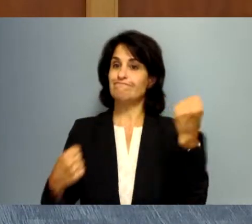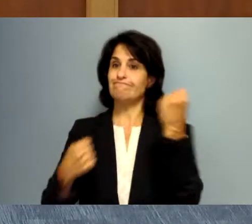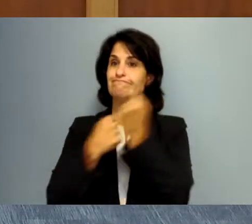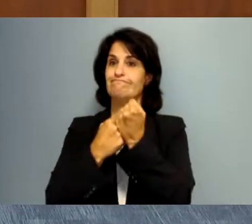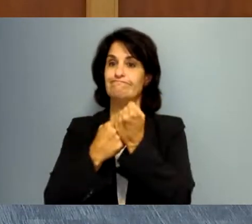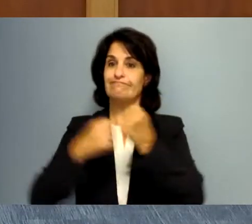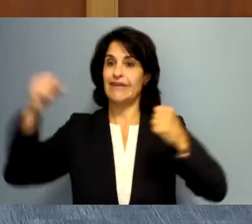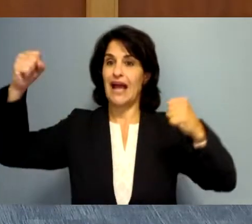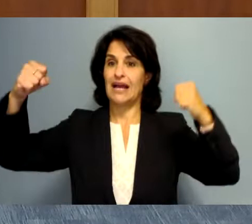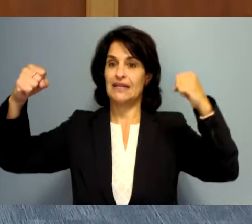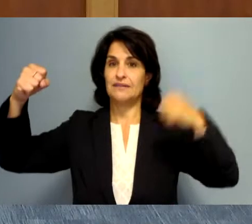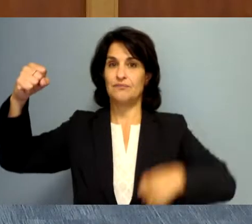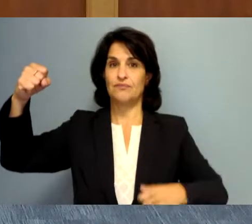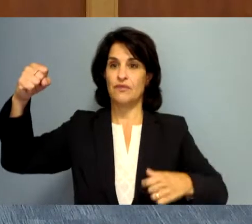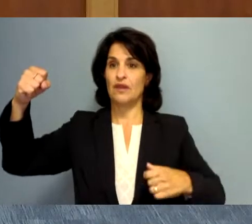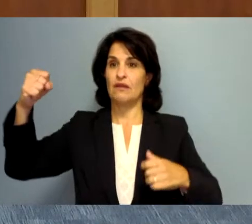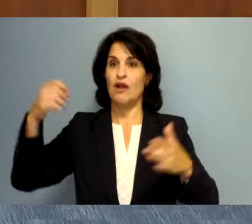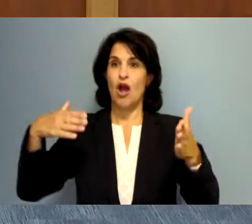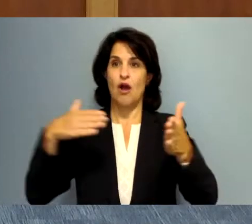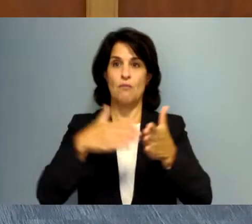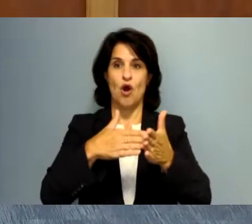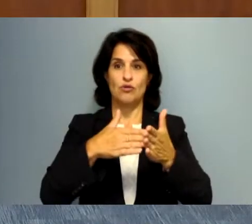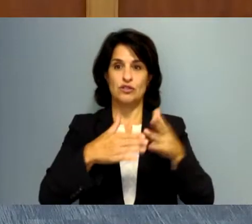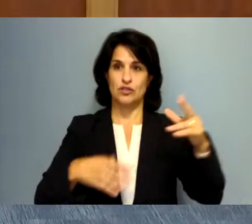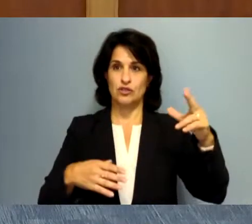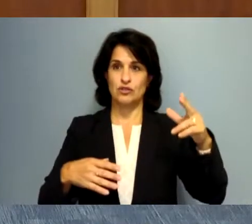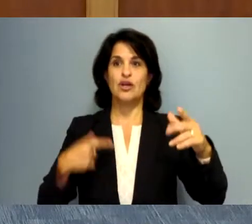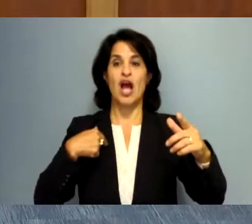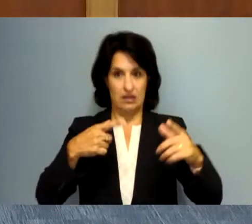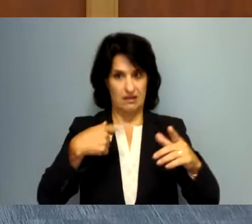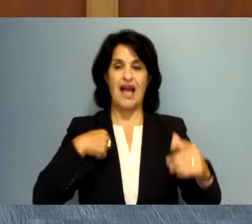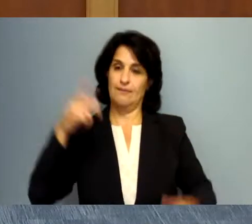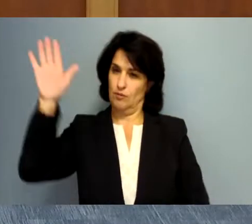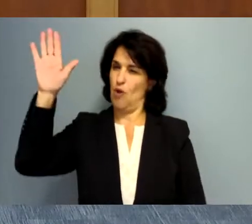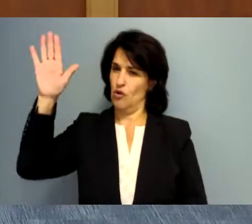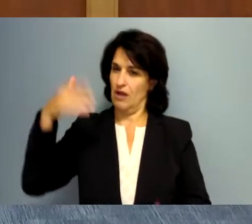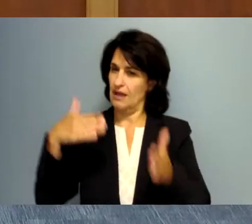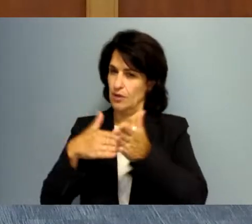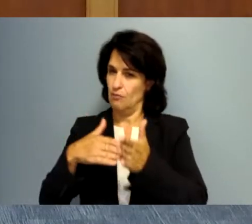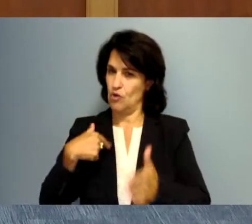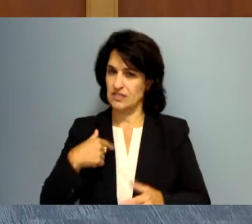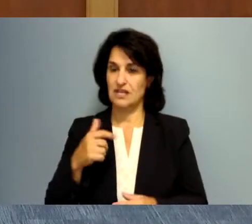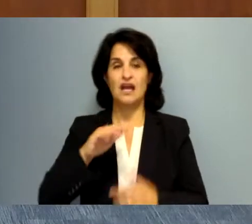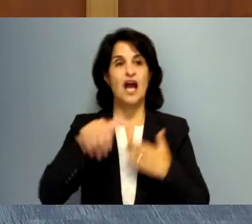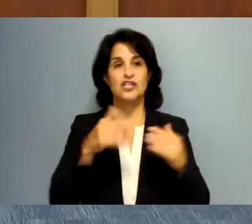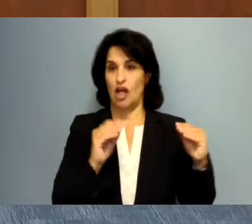Aye. Opposed? No. No. Opposed. Is there another motion then?